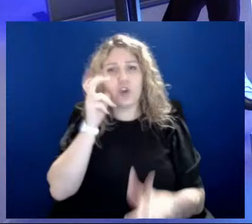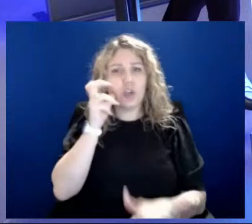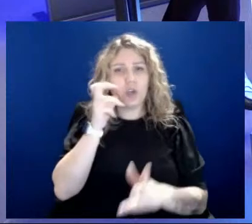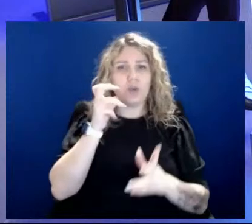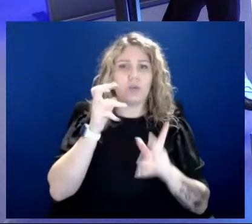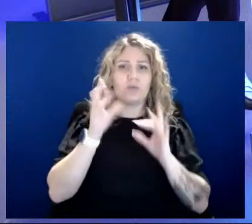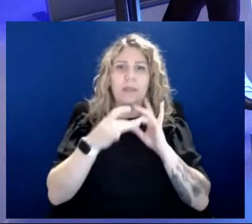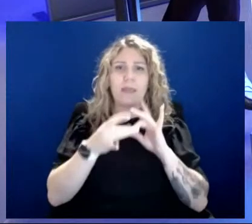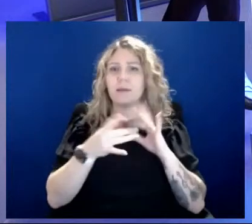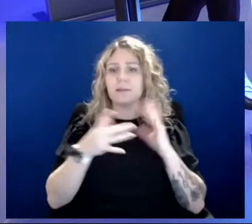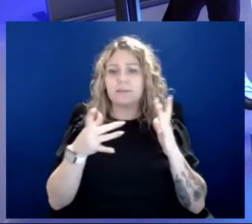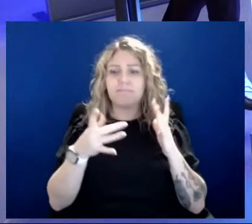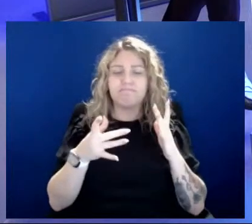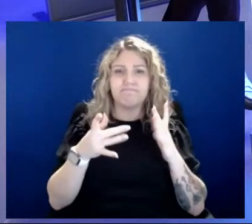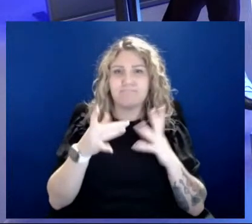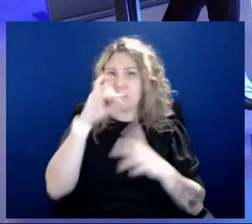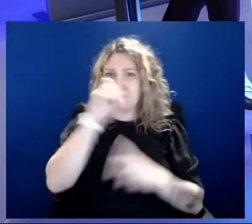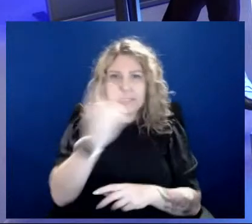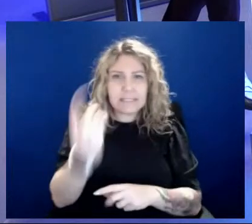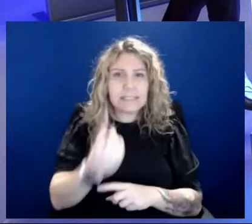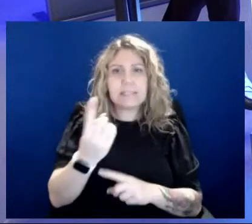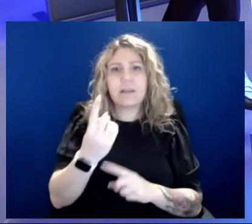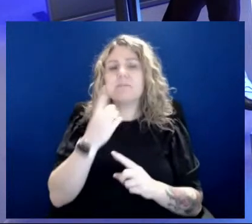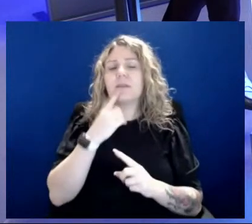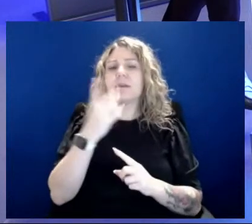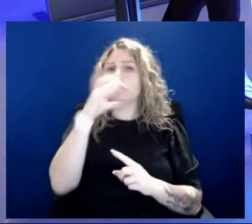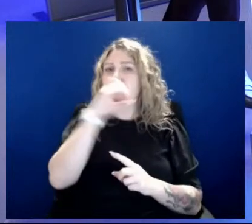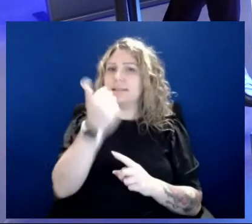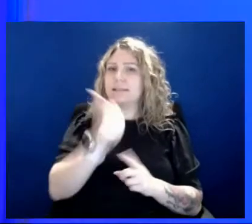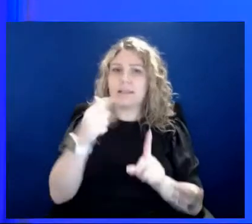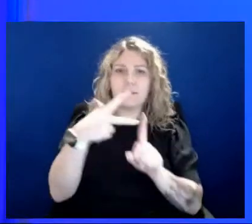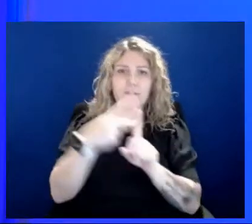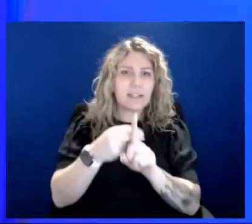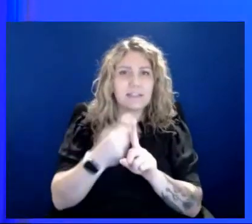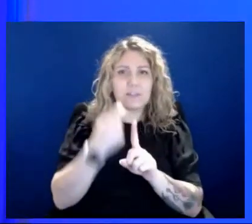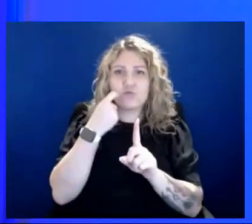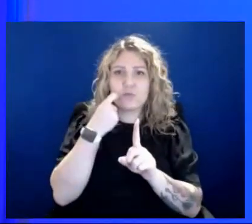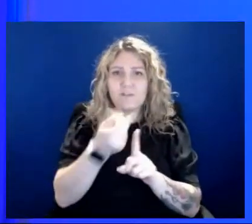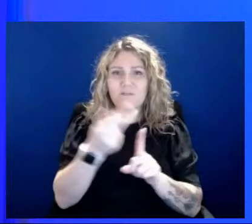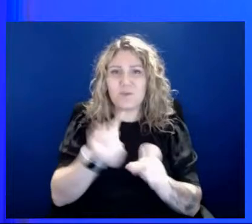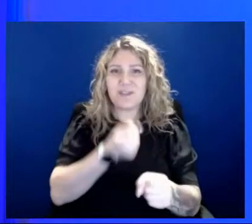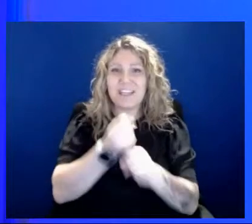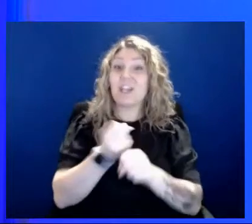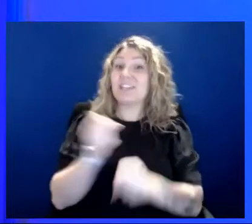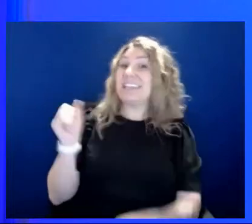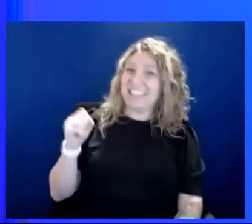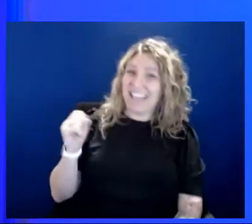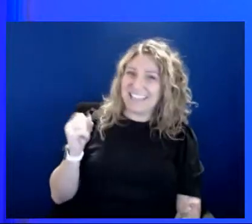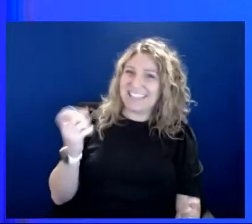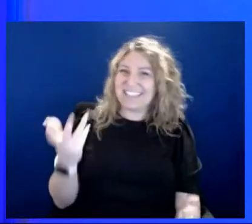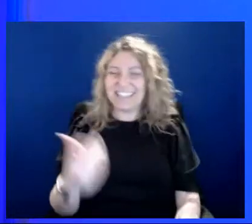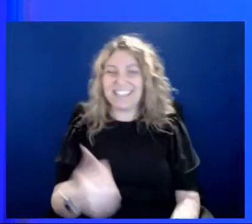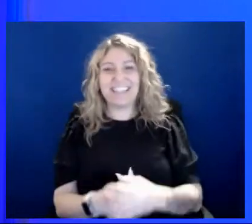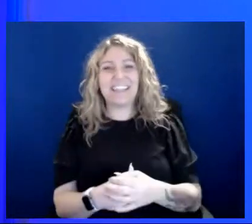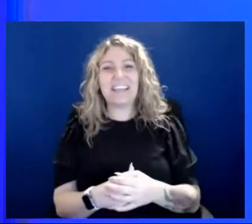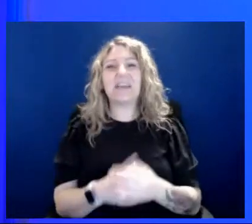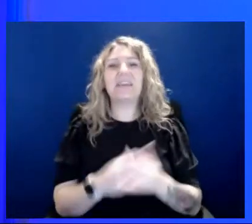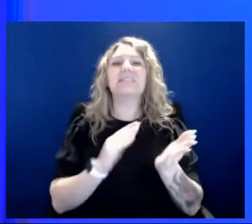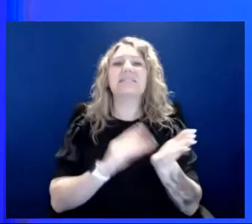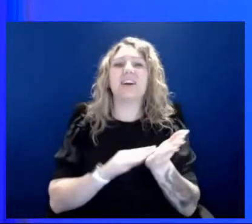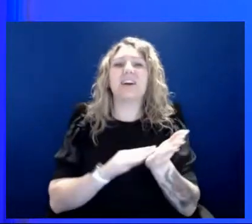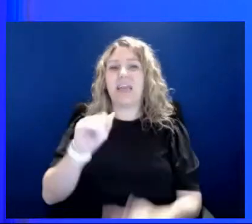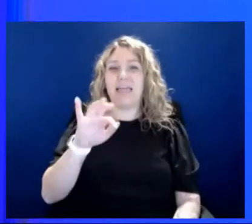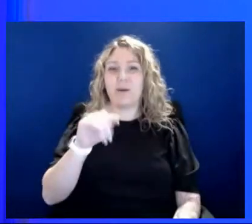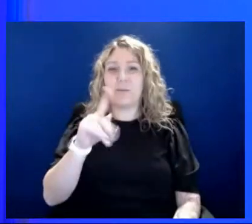are we missing something? Have we been missing any vaccines over the last couple of years? Yes. So one thing Dr. Ellerbeck mentioned, and Mariana